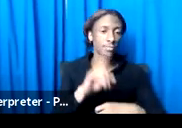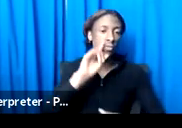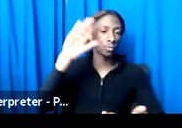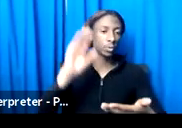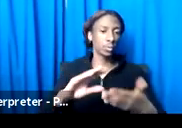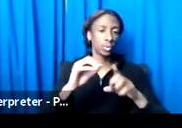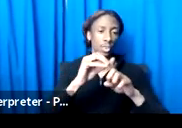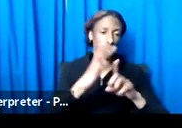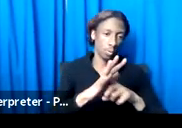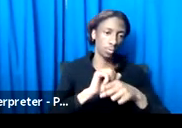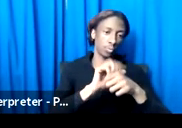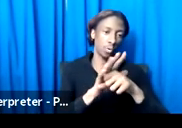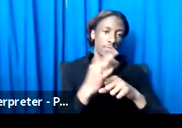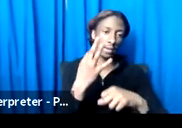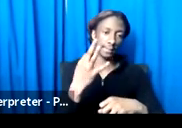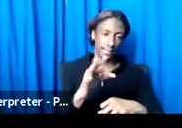Next slide.